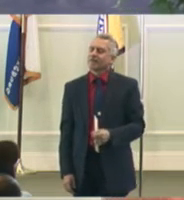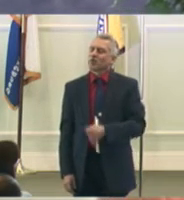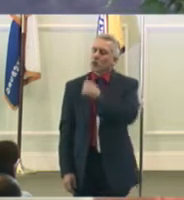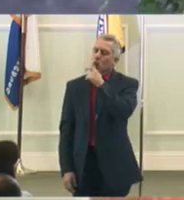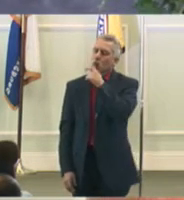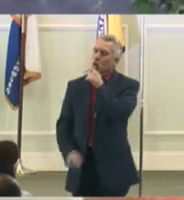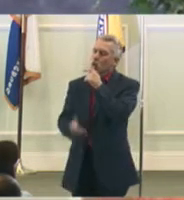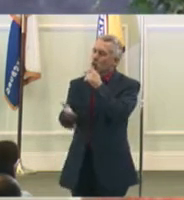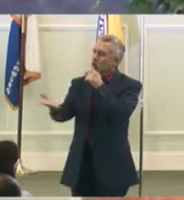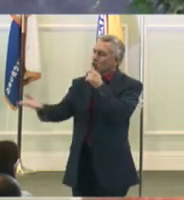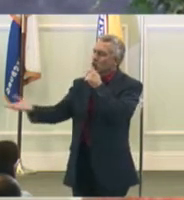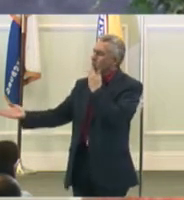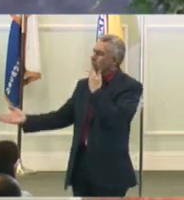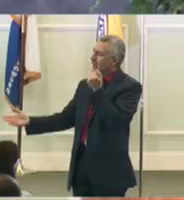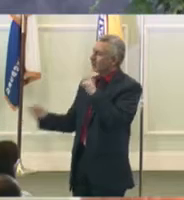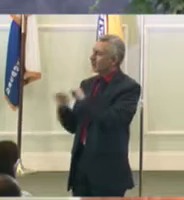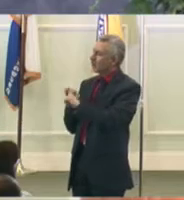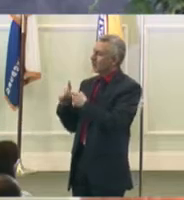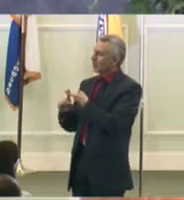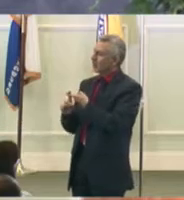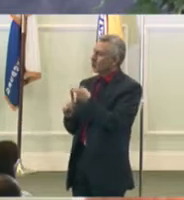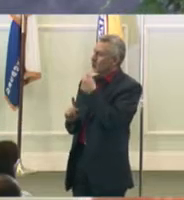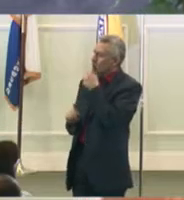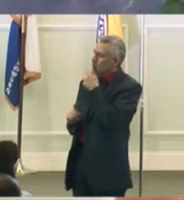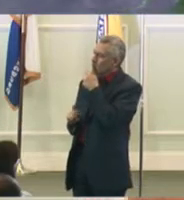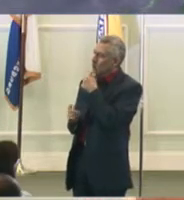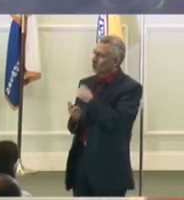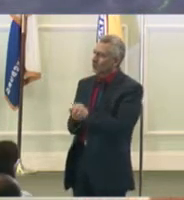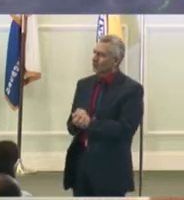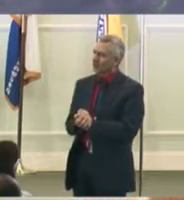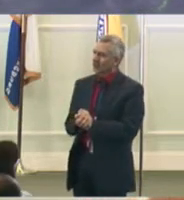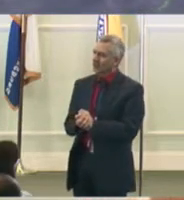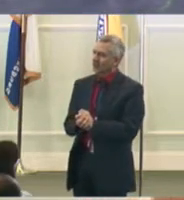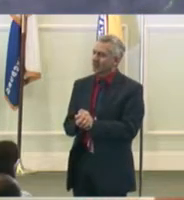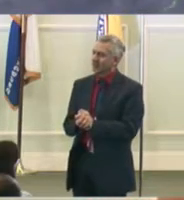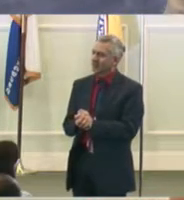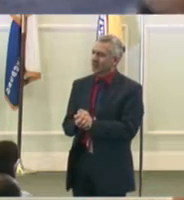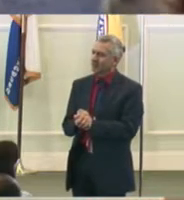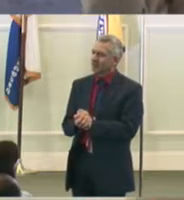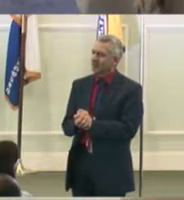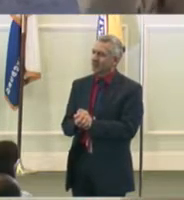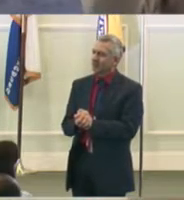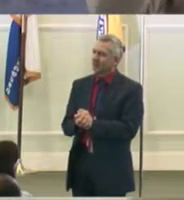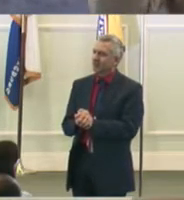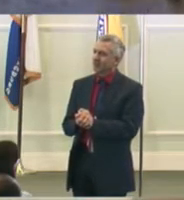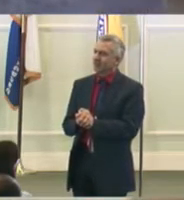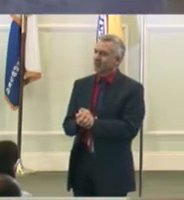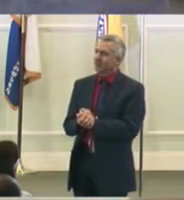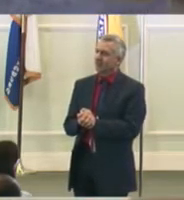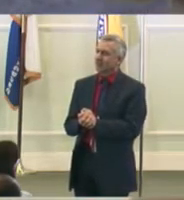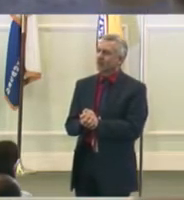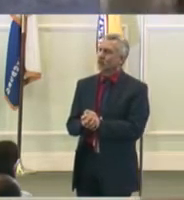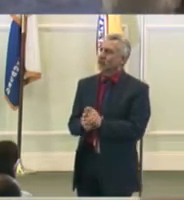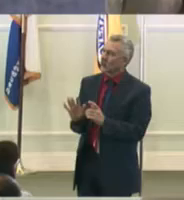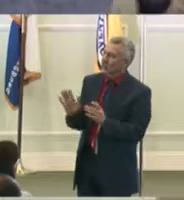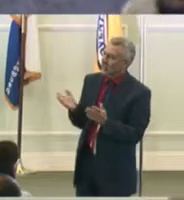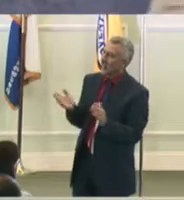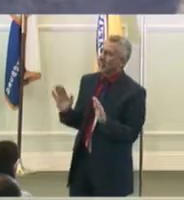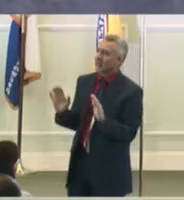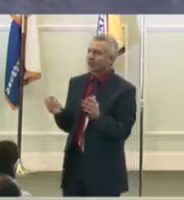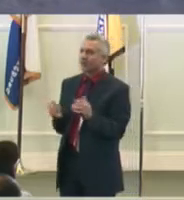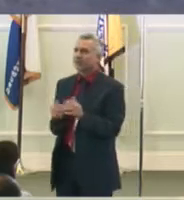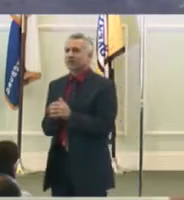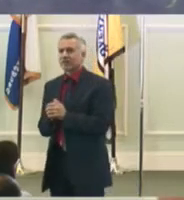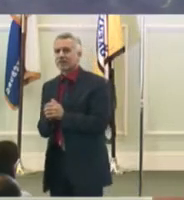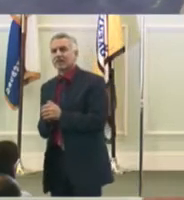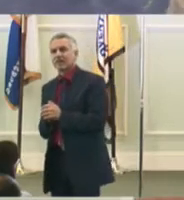I'm pretty sure the disciples had a friend like that. Somebody thought about it, said, man, he's talking to my Father like I talk to